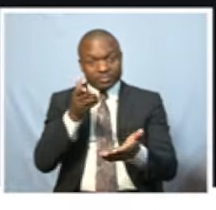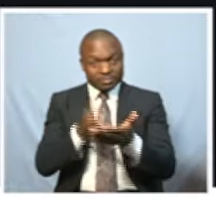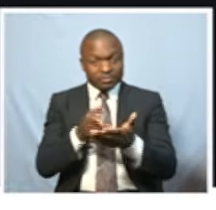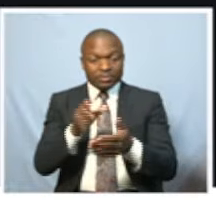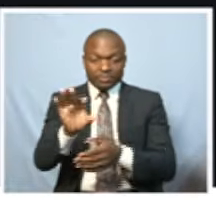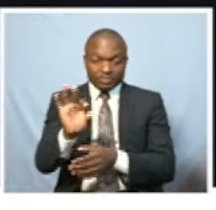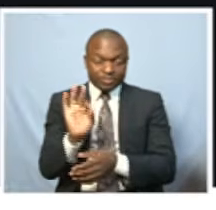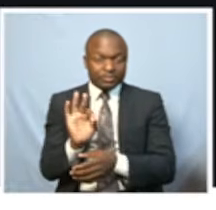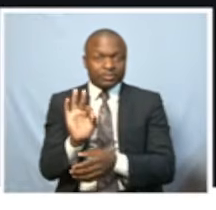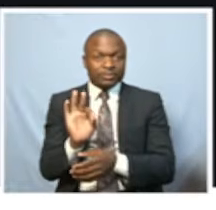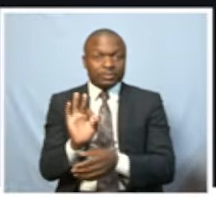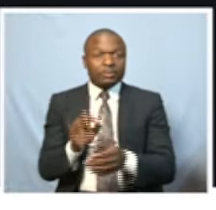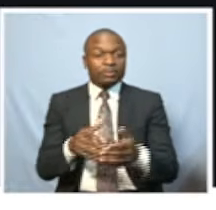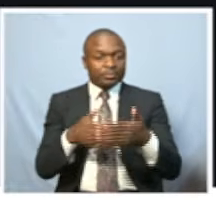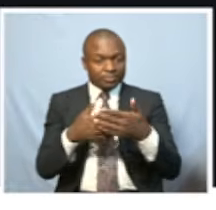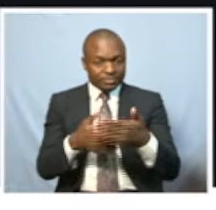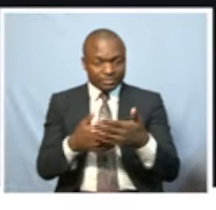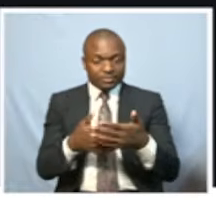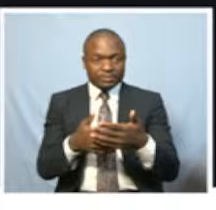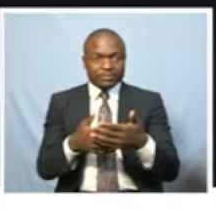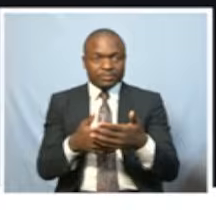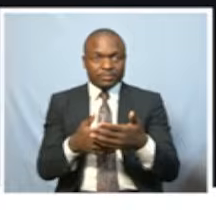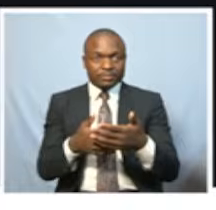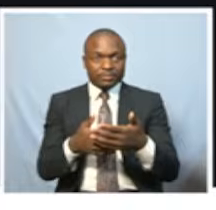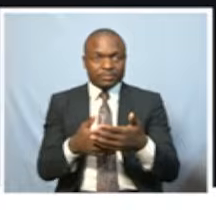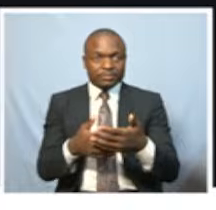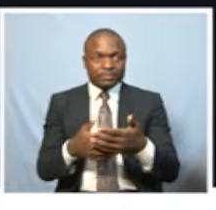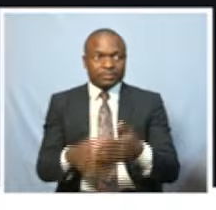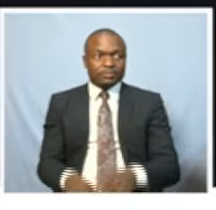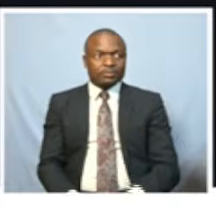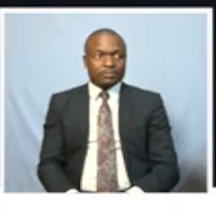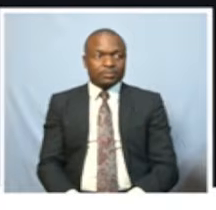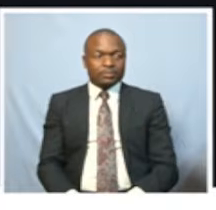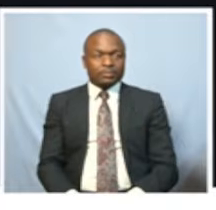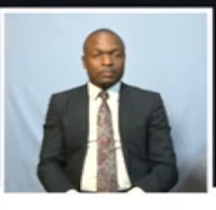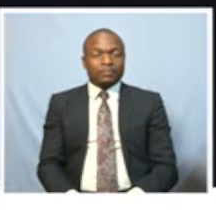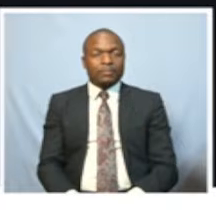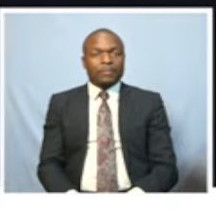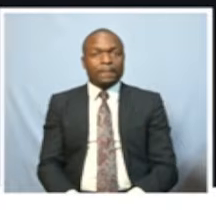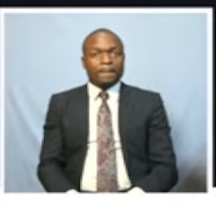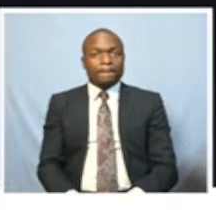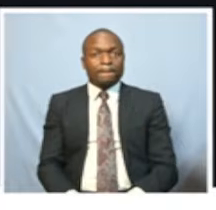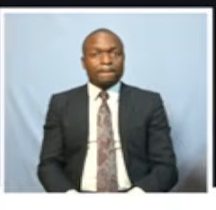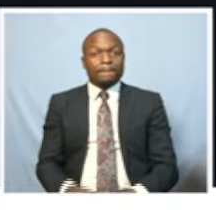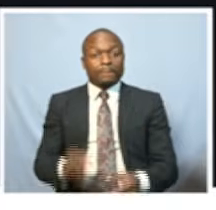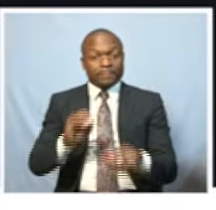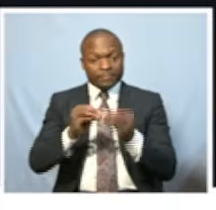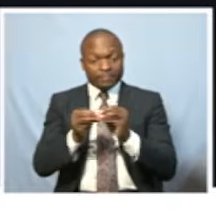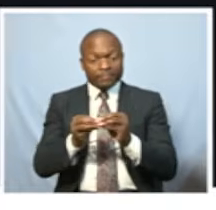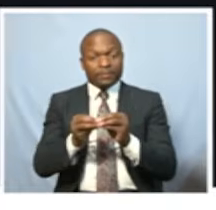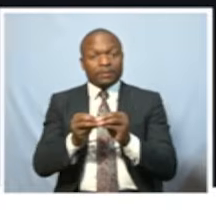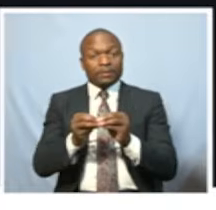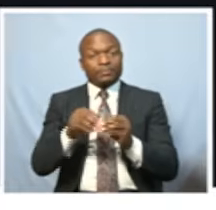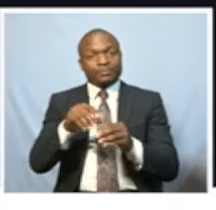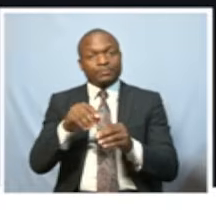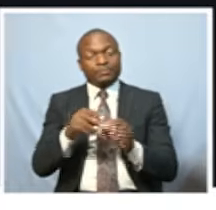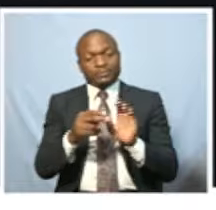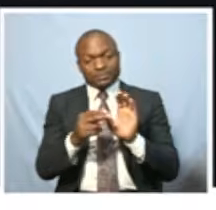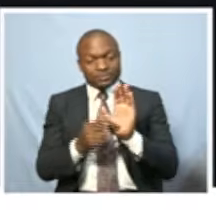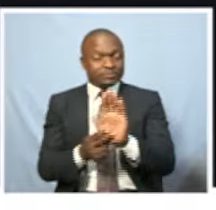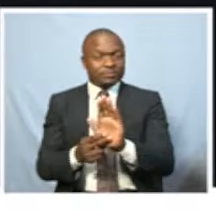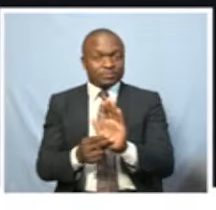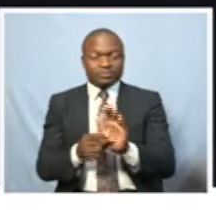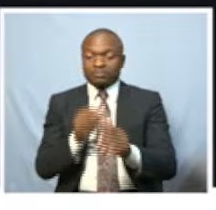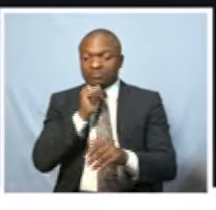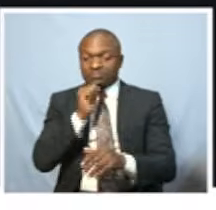picked from the documents that are prepared. When it comes to such numbers that have been mentioned in Southlands, they